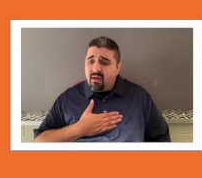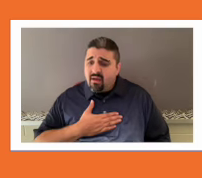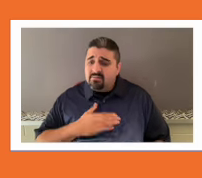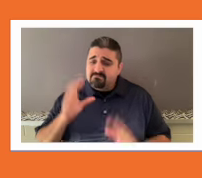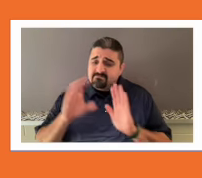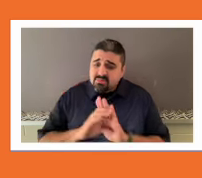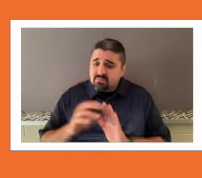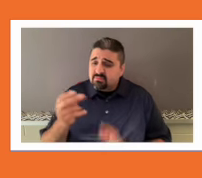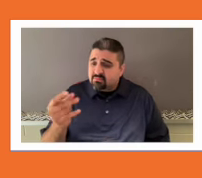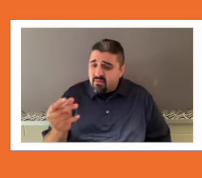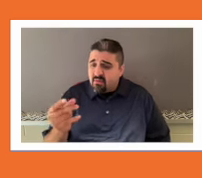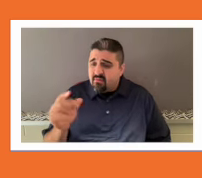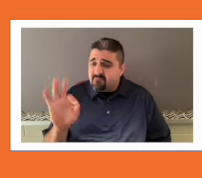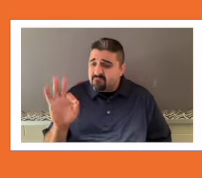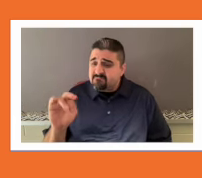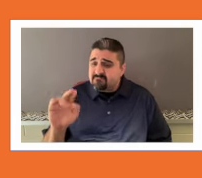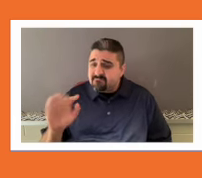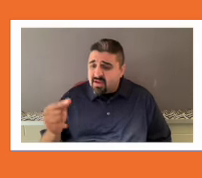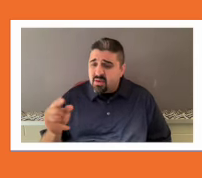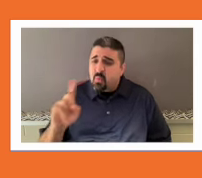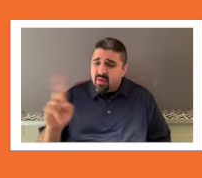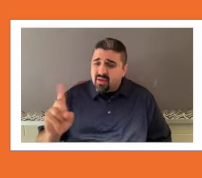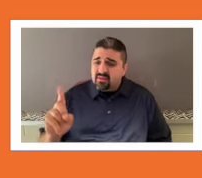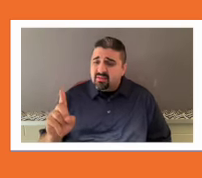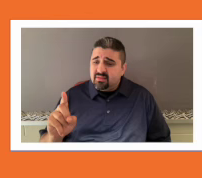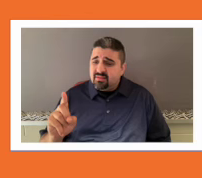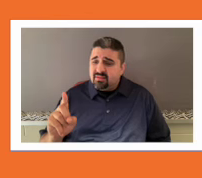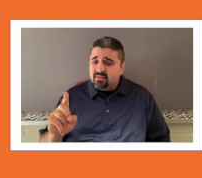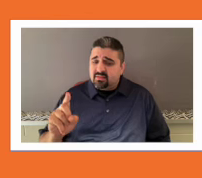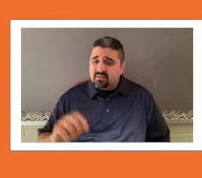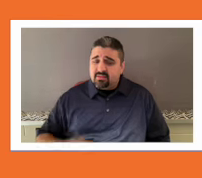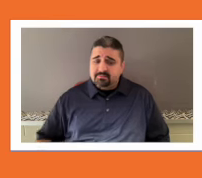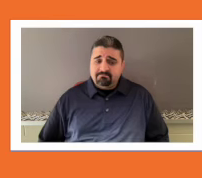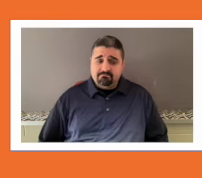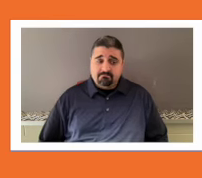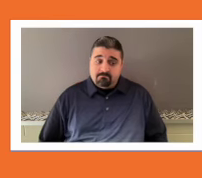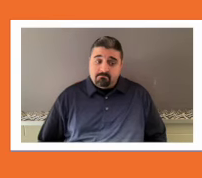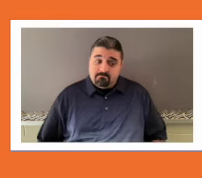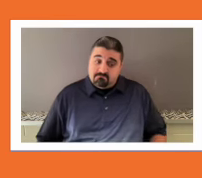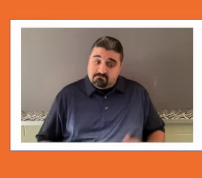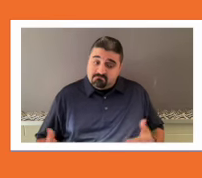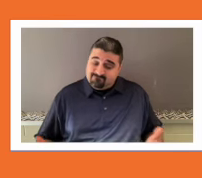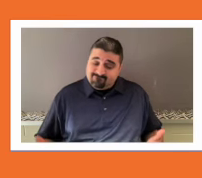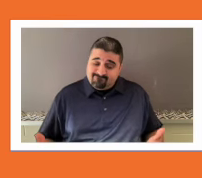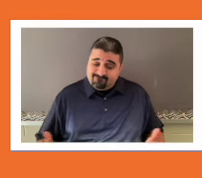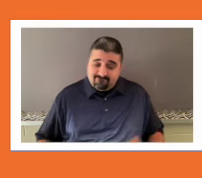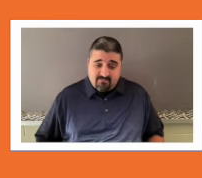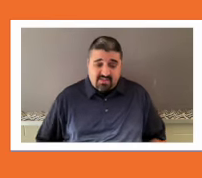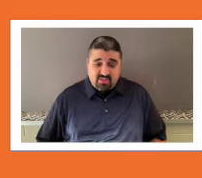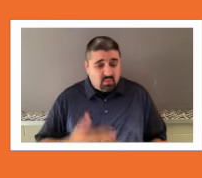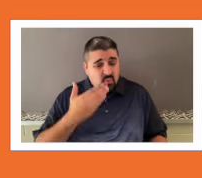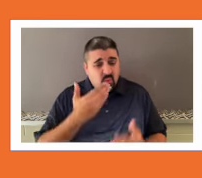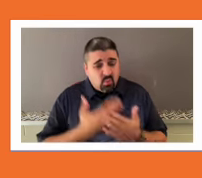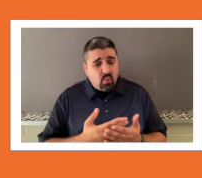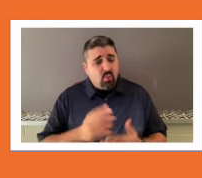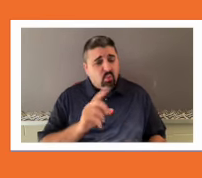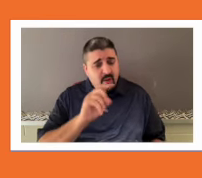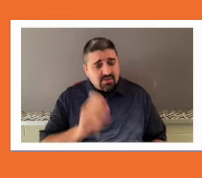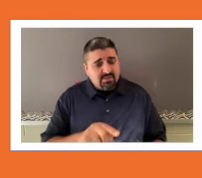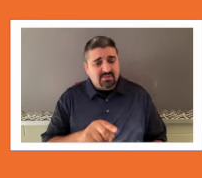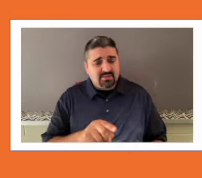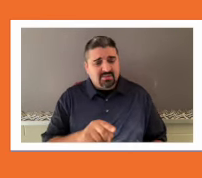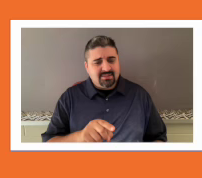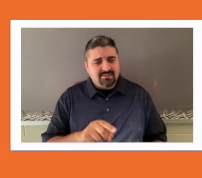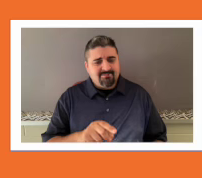But where is my picture? Annie asked. That is a good question, I said. All